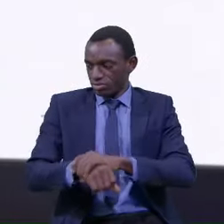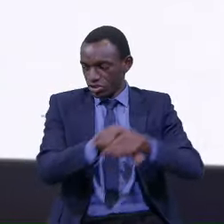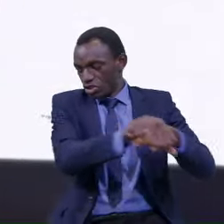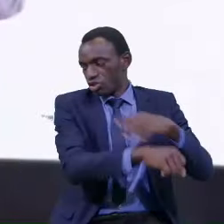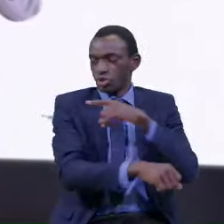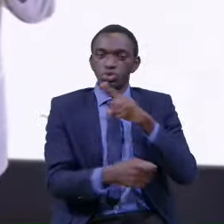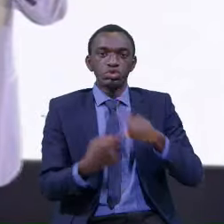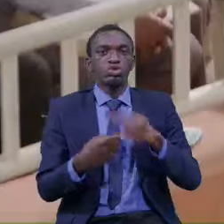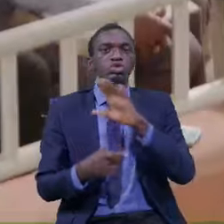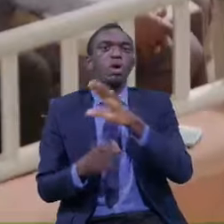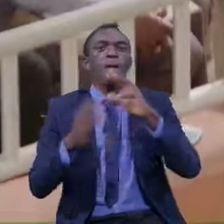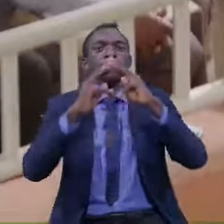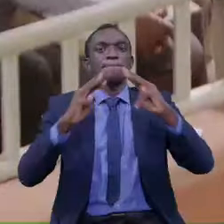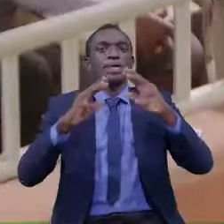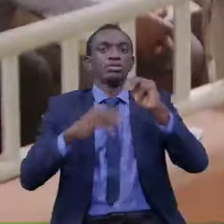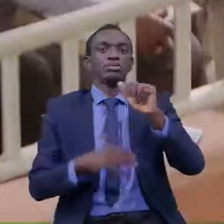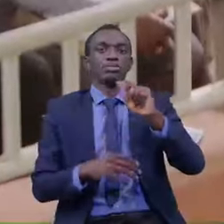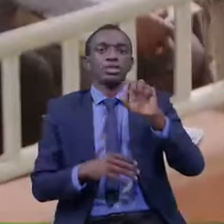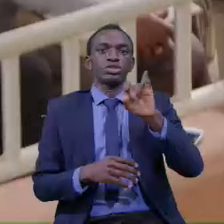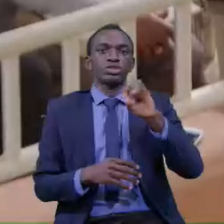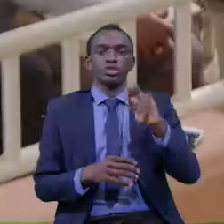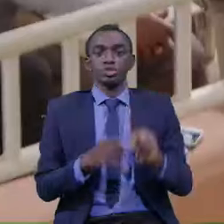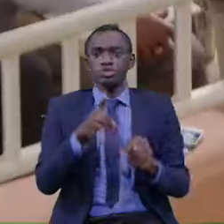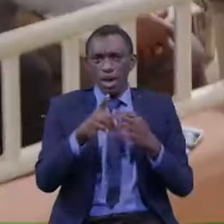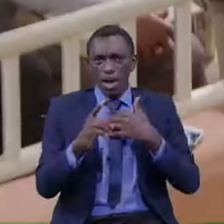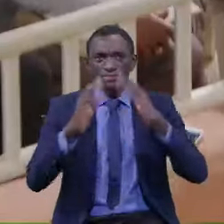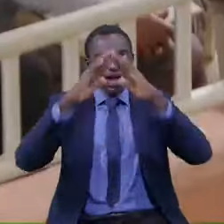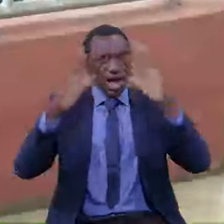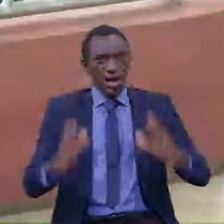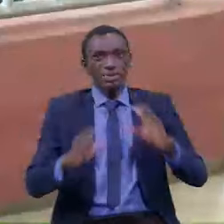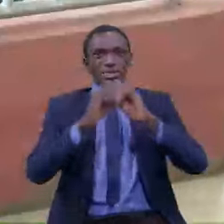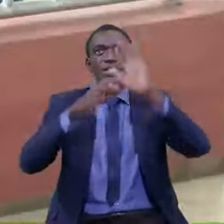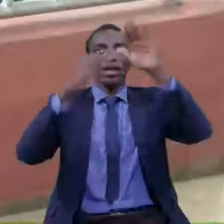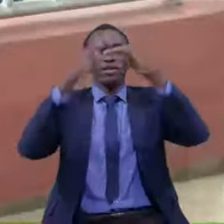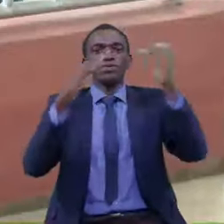a mansion in heaven. You have a mansion in heaven.